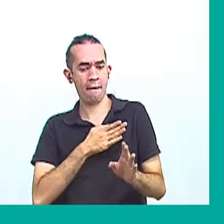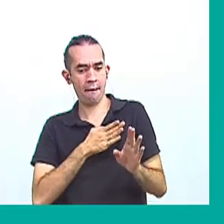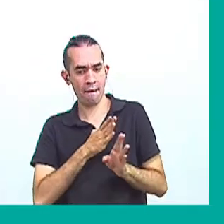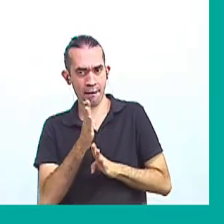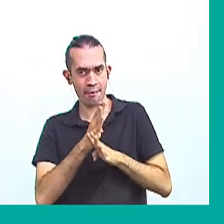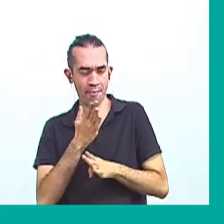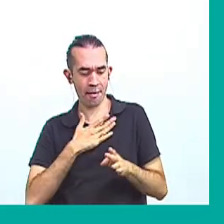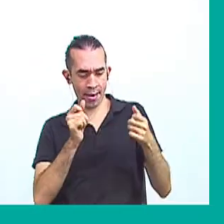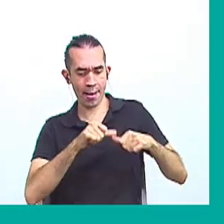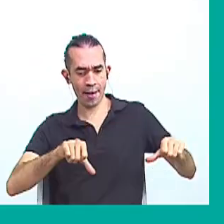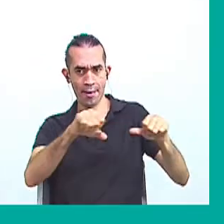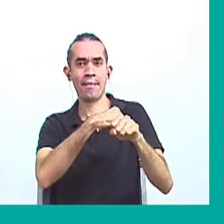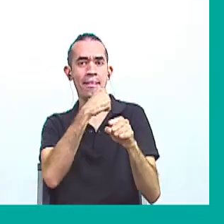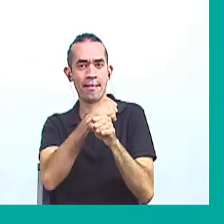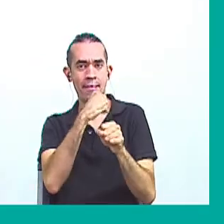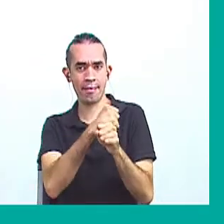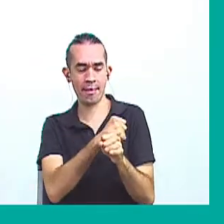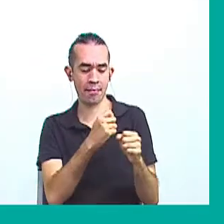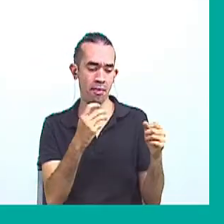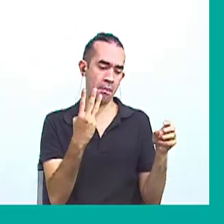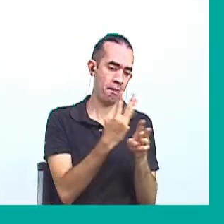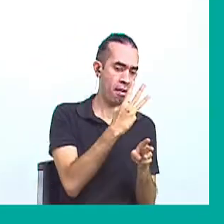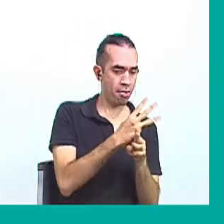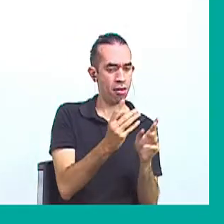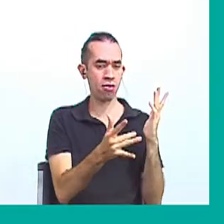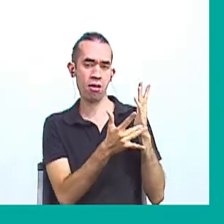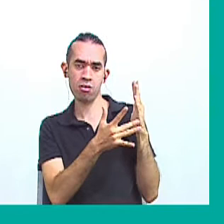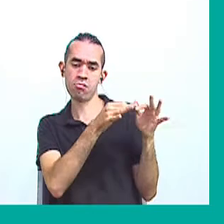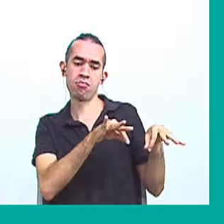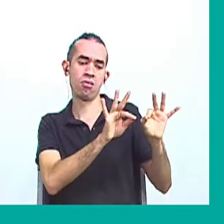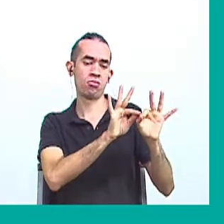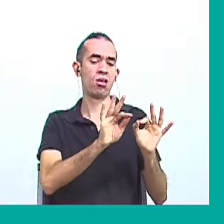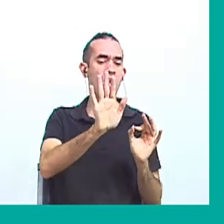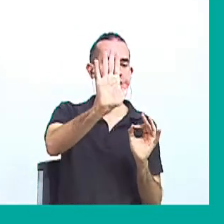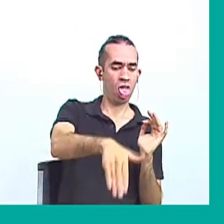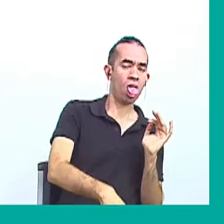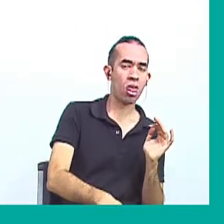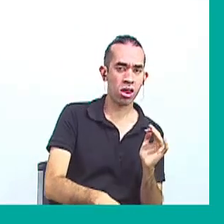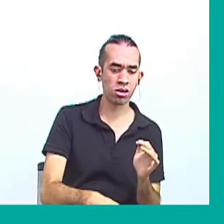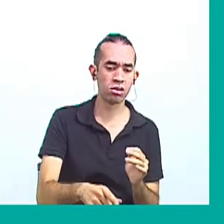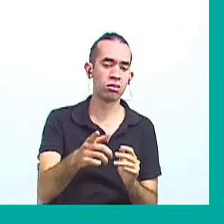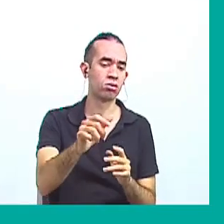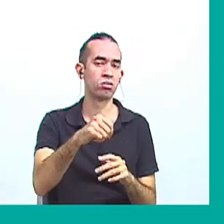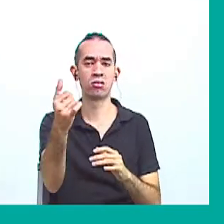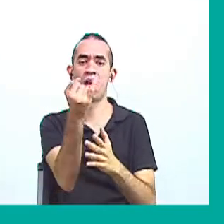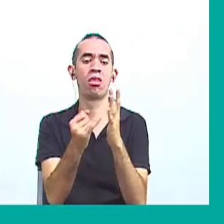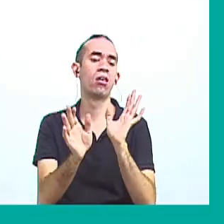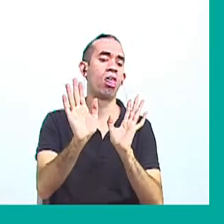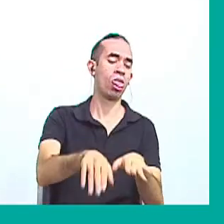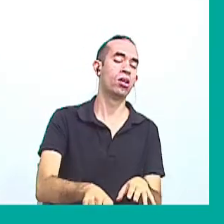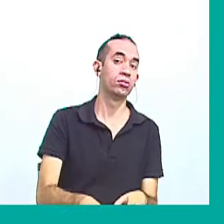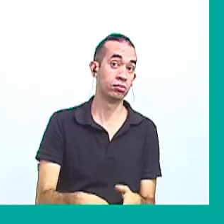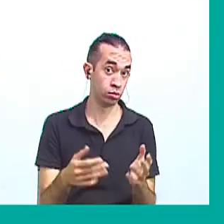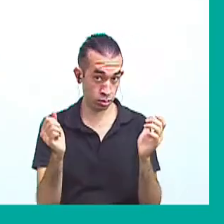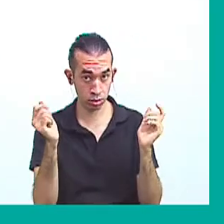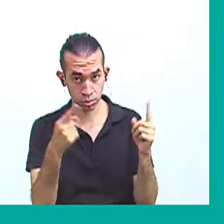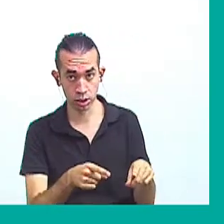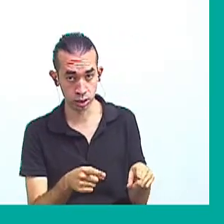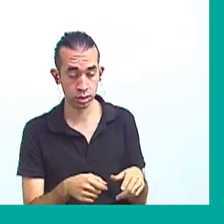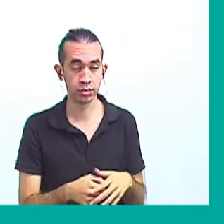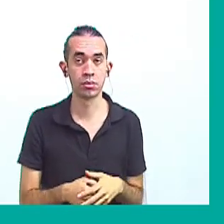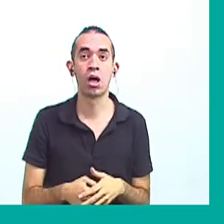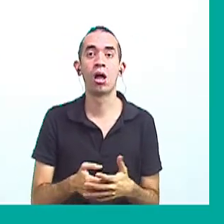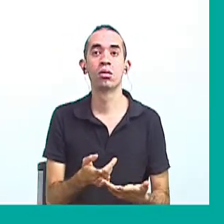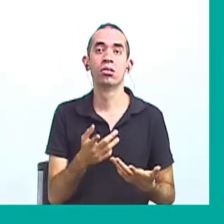my subject that is related to math, to technology is more important than that other one that is related to arts. Then it's very difficult